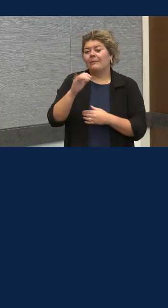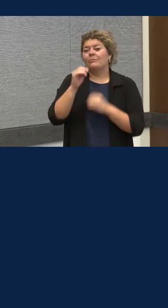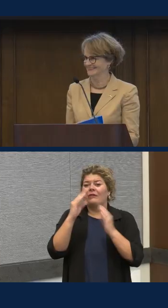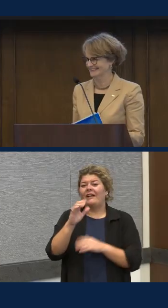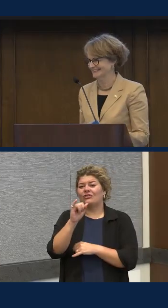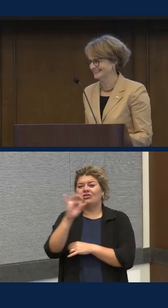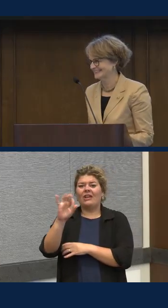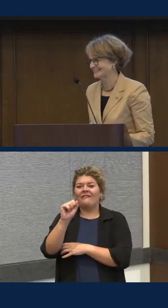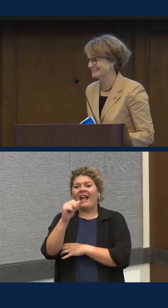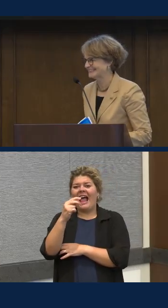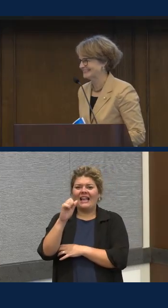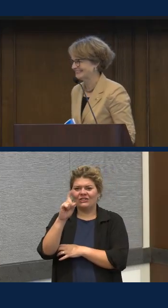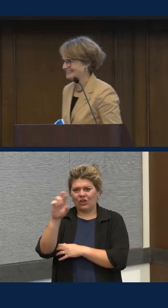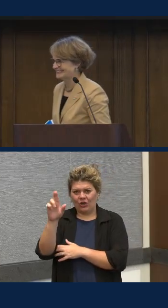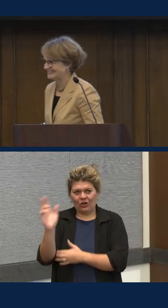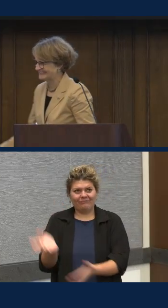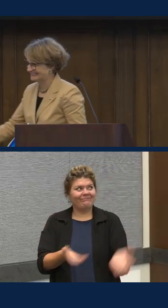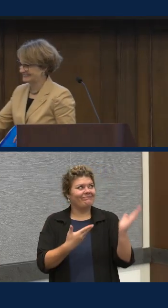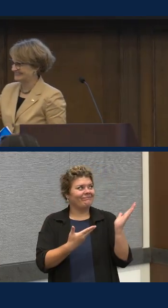Fessler.